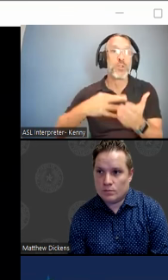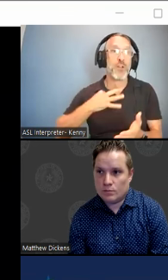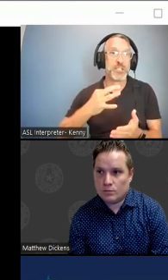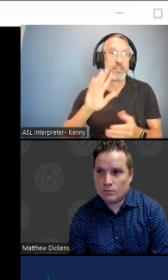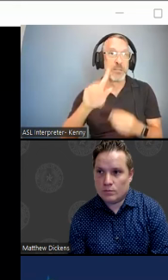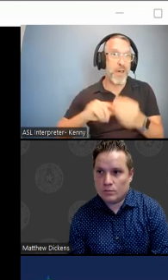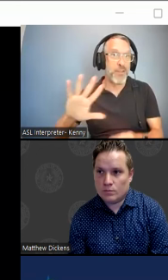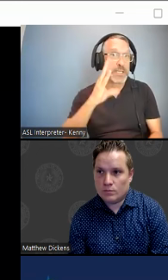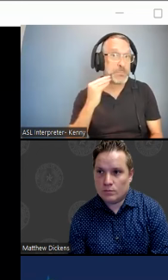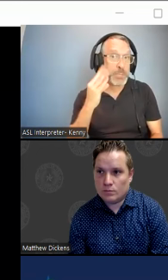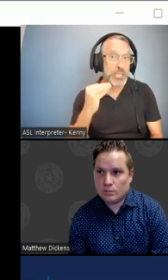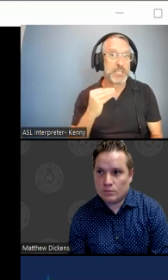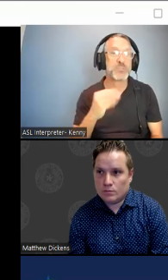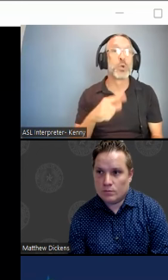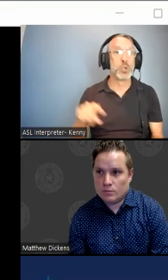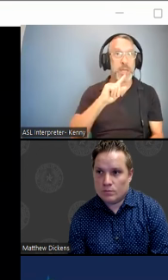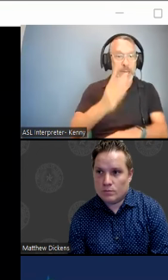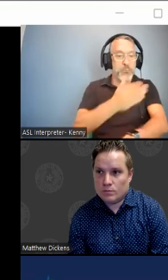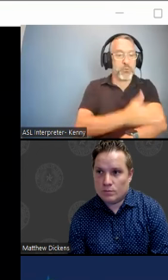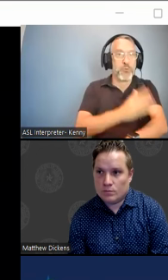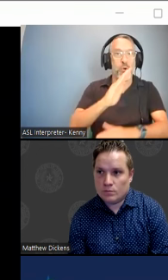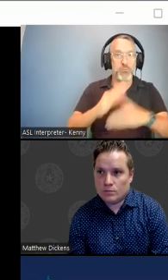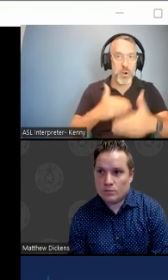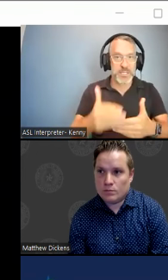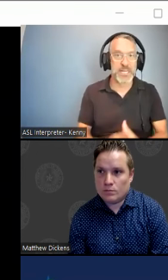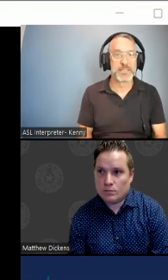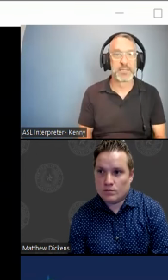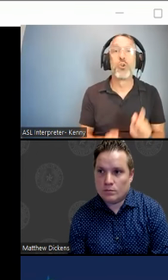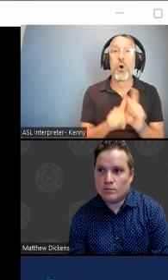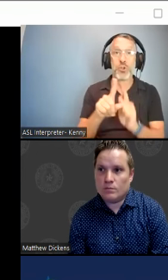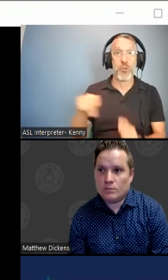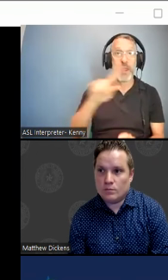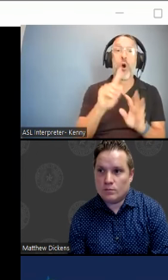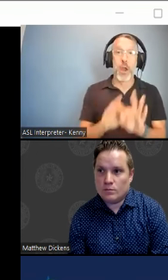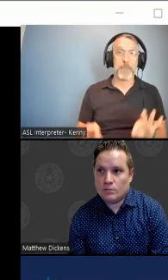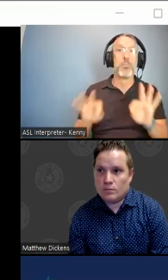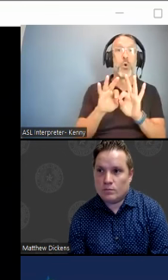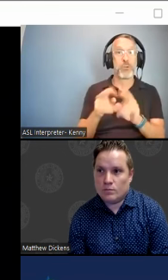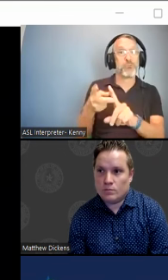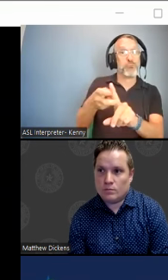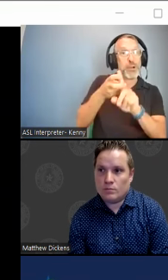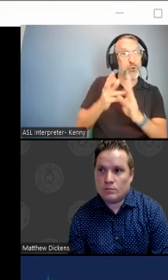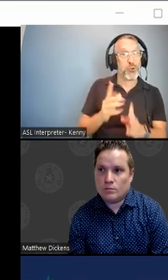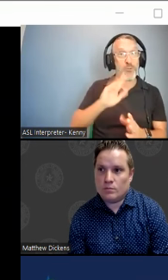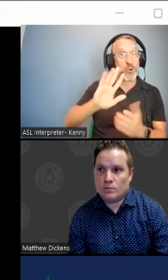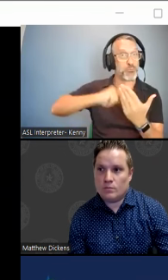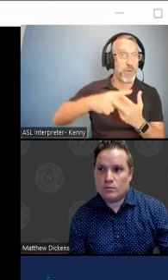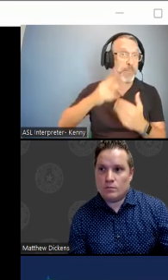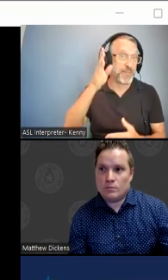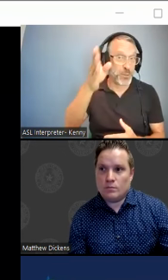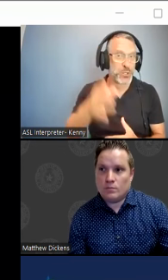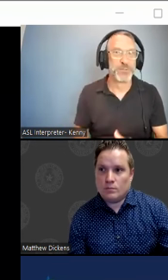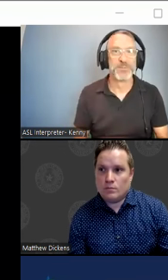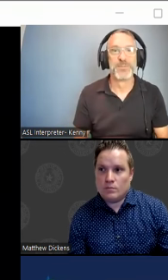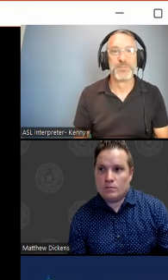their experience, so you can improve your process. And also, they are very important recruiters for your program in the future.